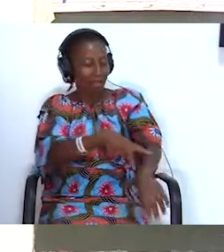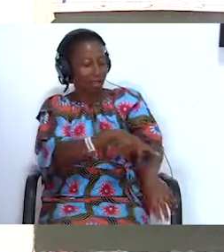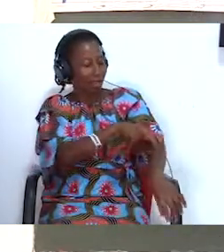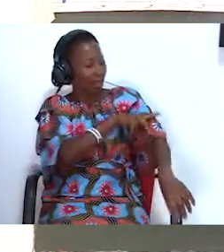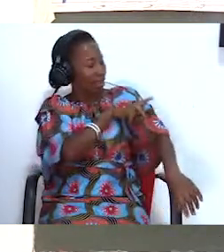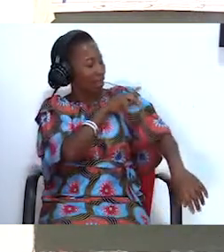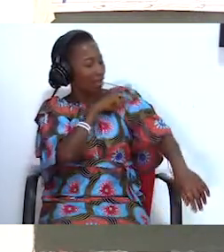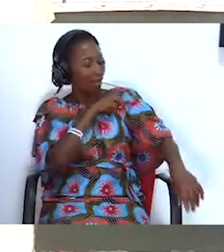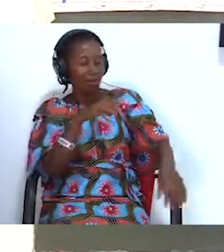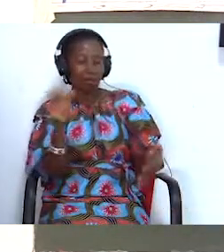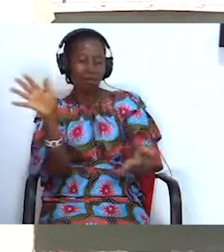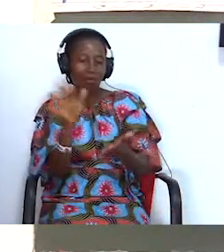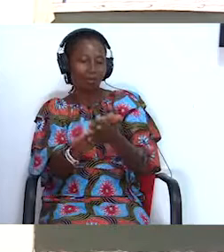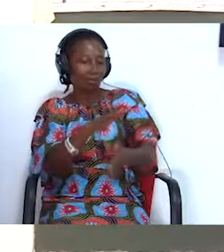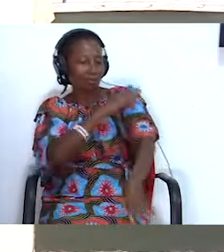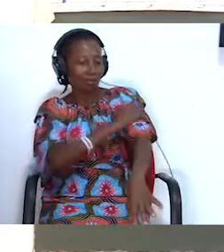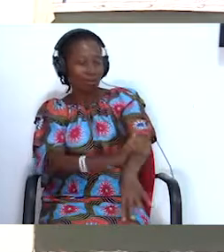Hands on my arm,